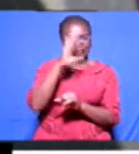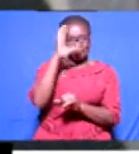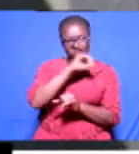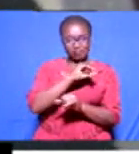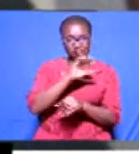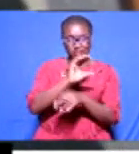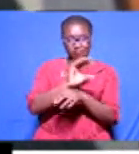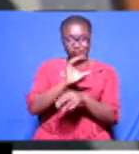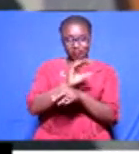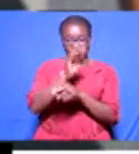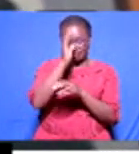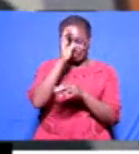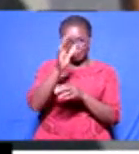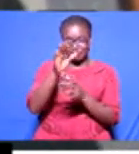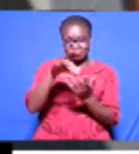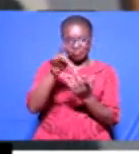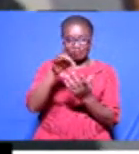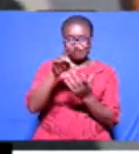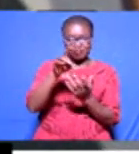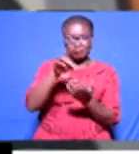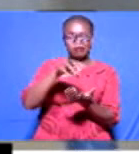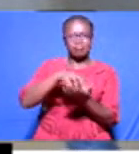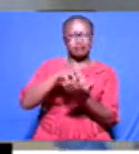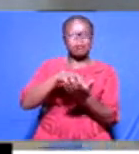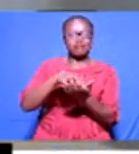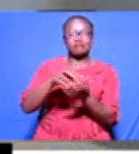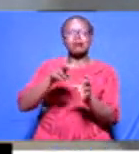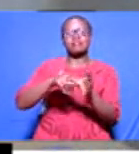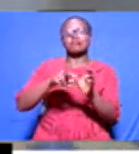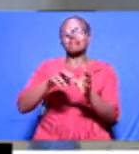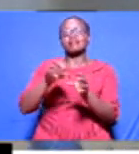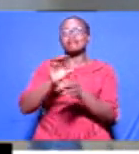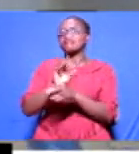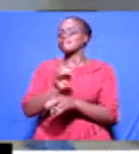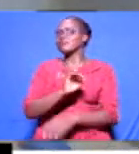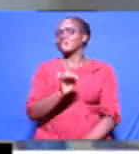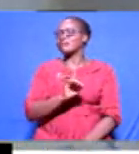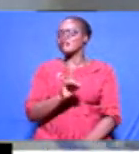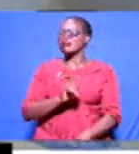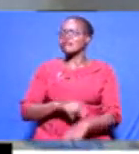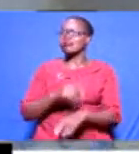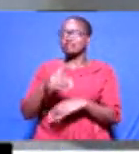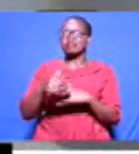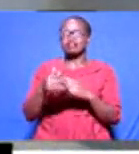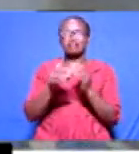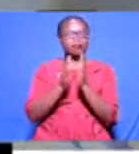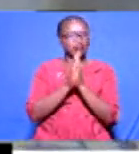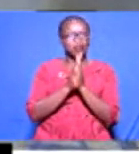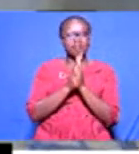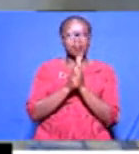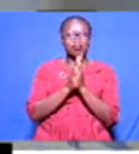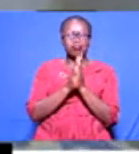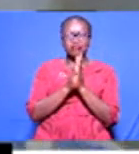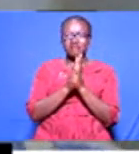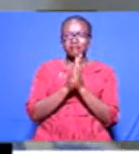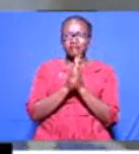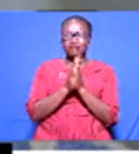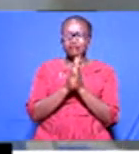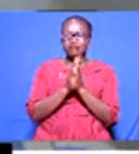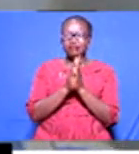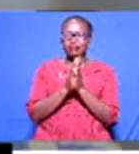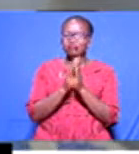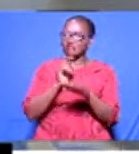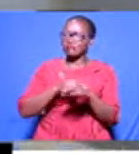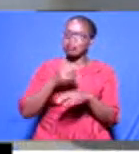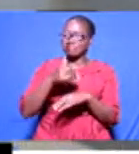not prefer a special seat for him in church. Kila wakati tulikuwa tukifanya sala, kuomba. Kila wakati